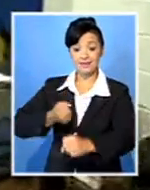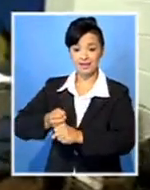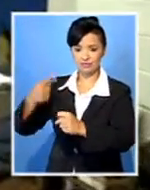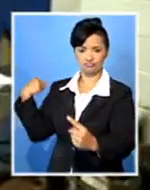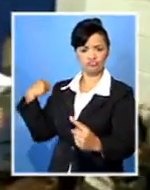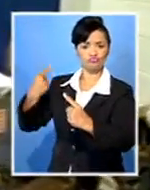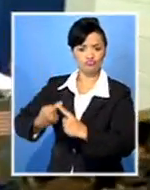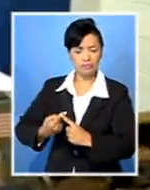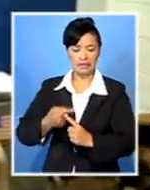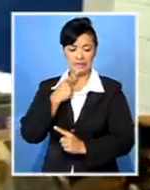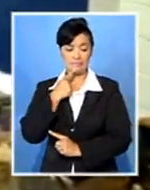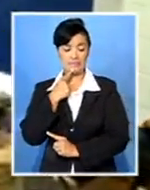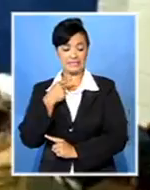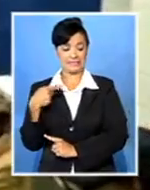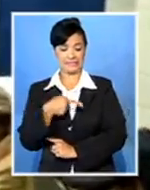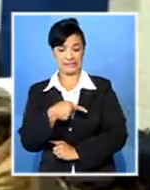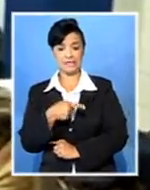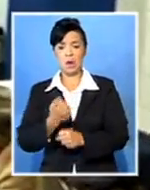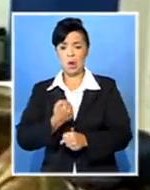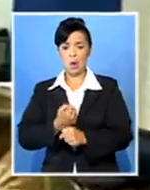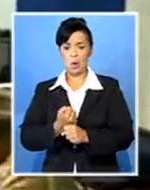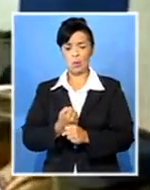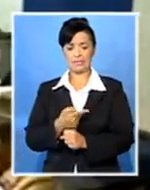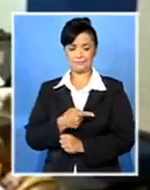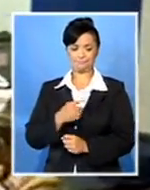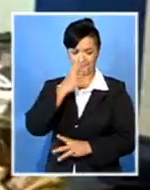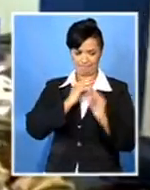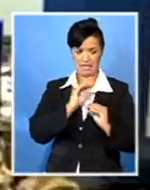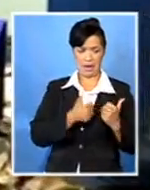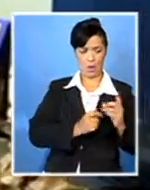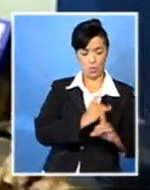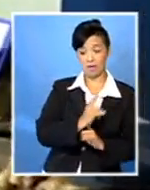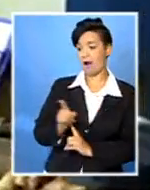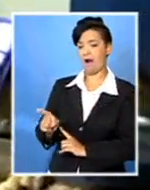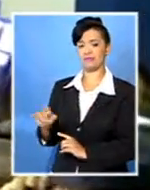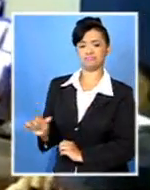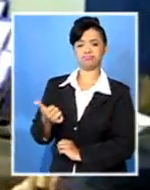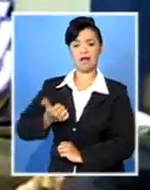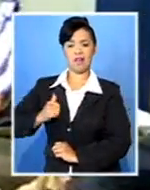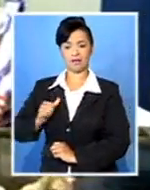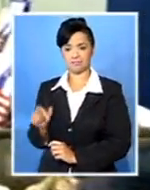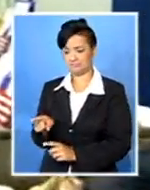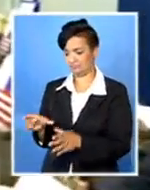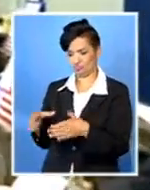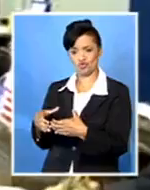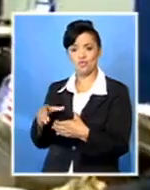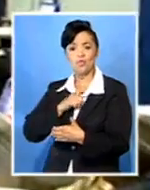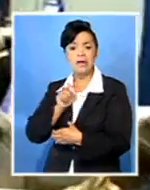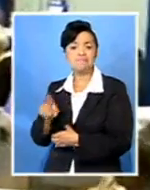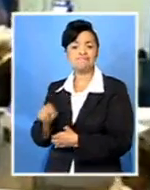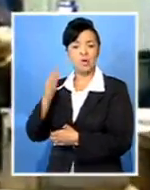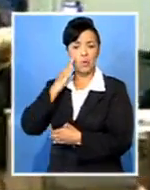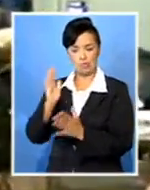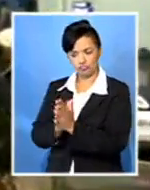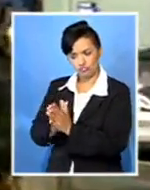Republicans have learned a few lessons. The Democrats have always had a slight advantage, or a clear advantage rather, in terms of actually mobilizing and getting their supporters